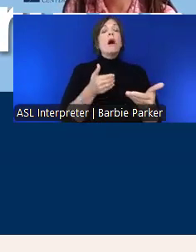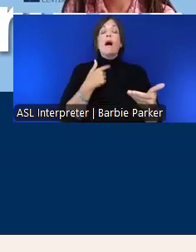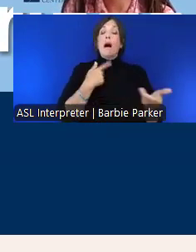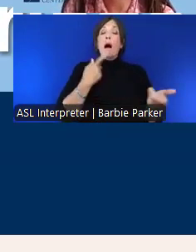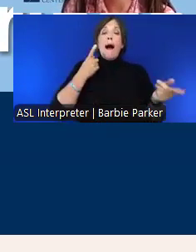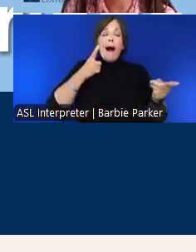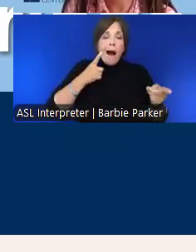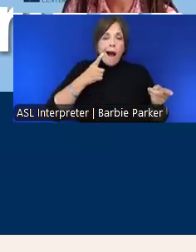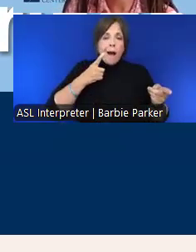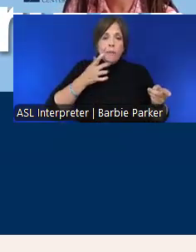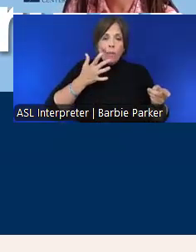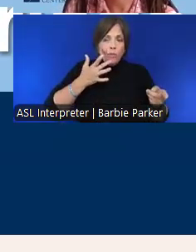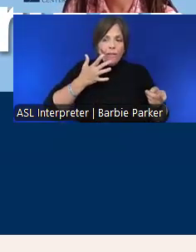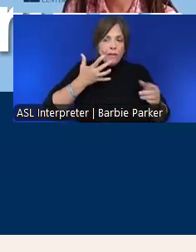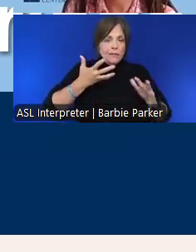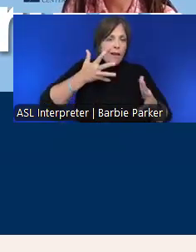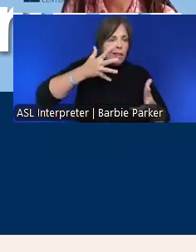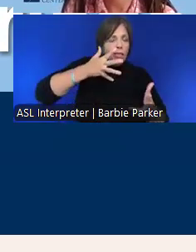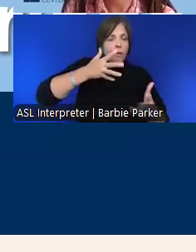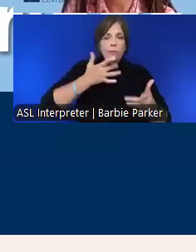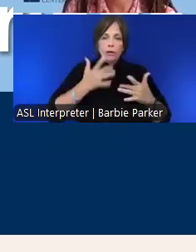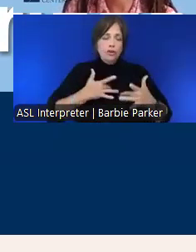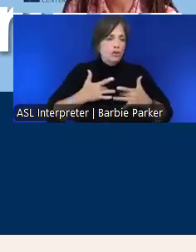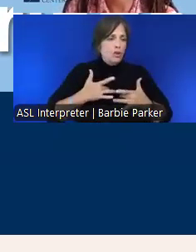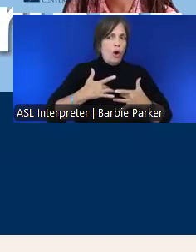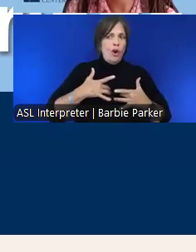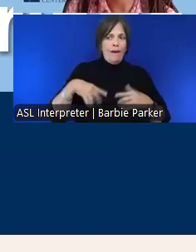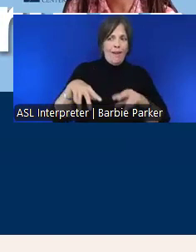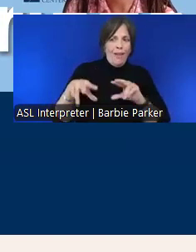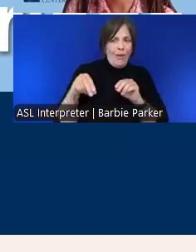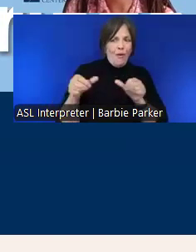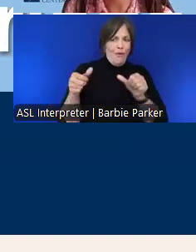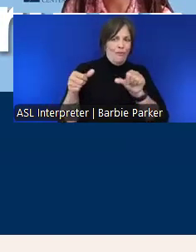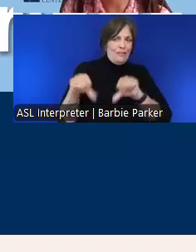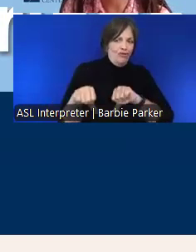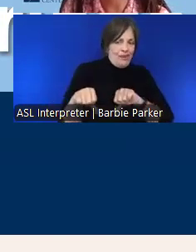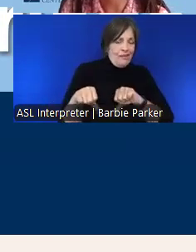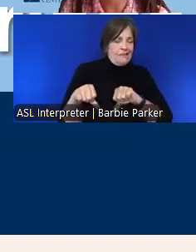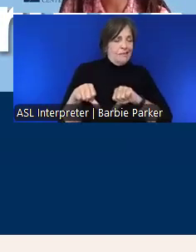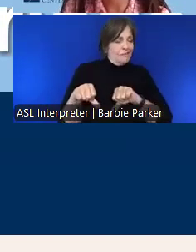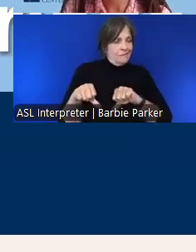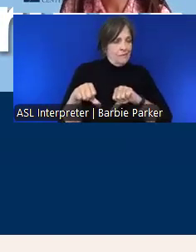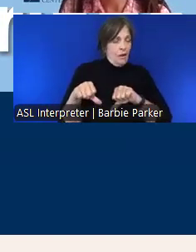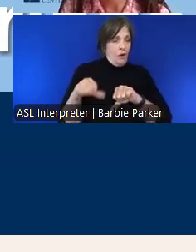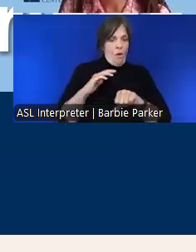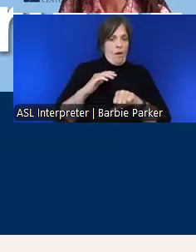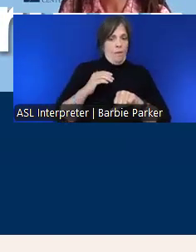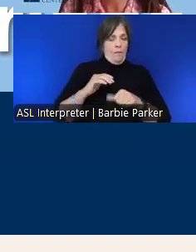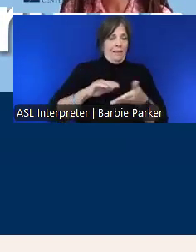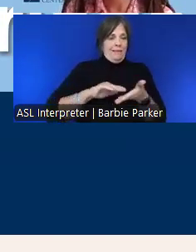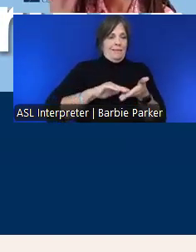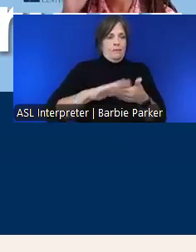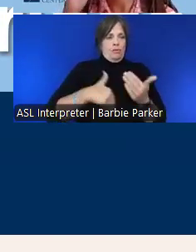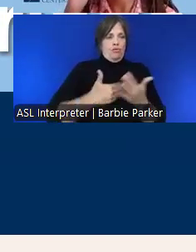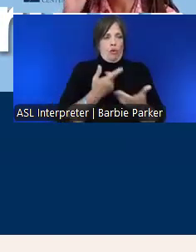their preferences or concerns or to reject suitors altogether being dismissed. Forced